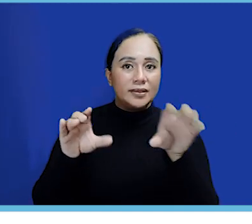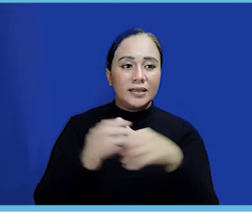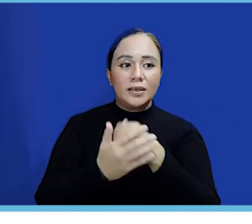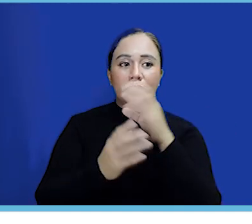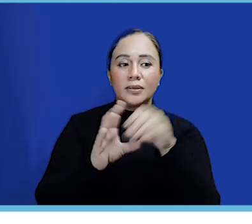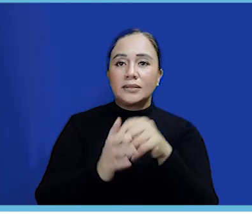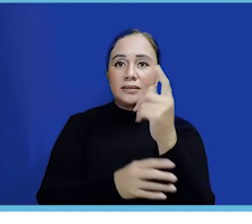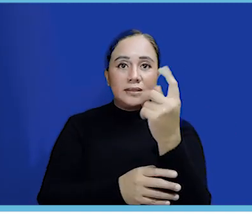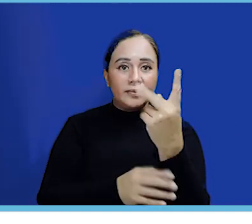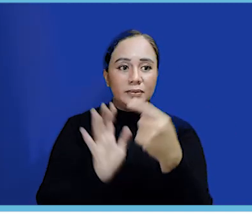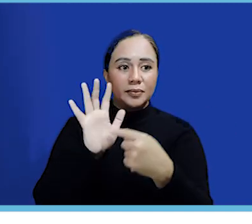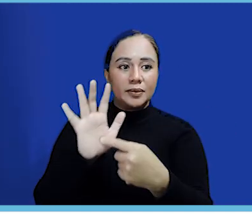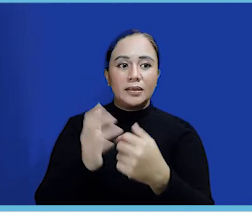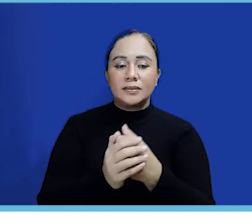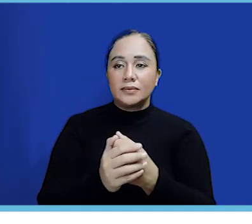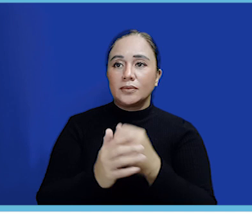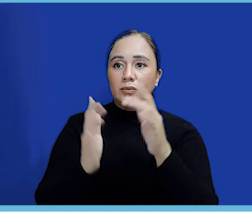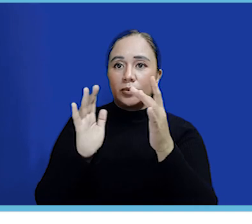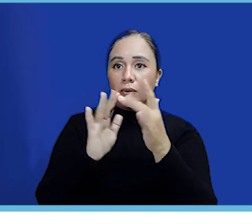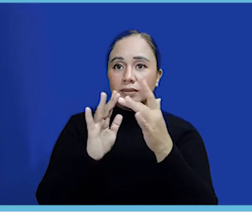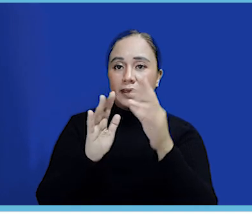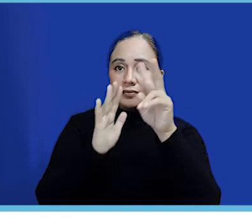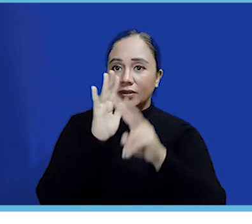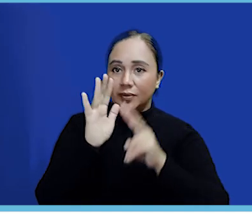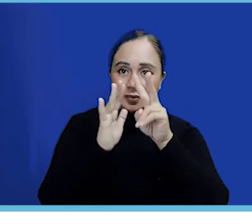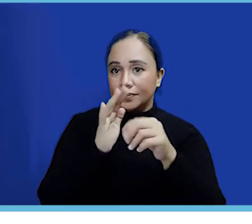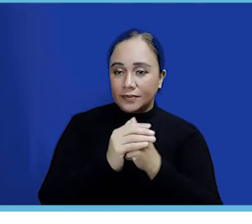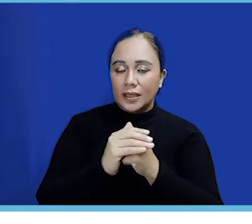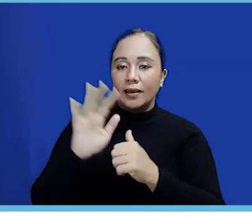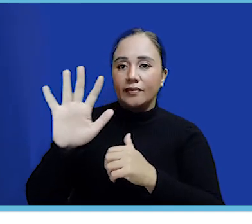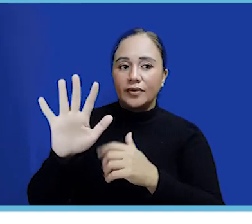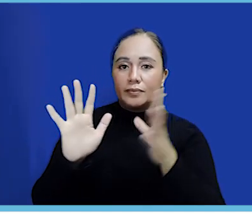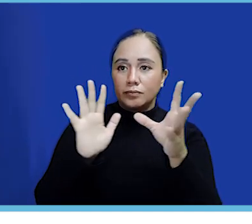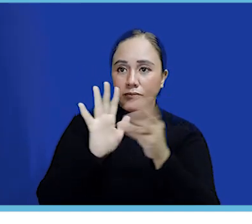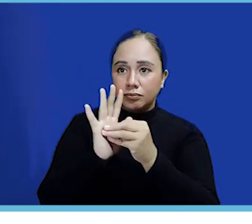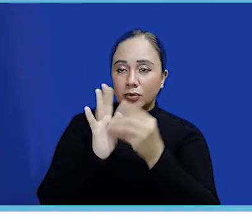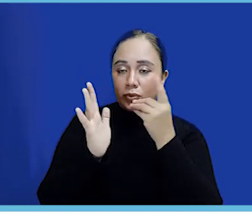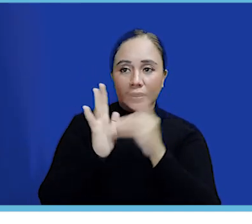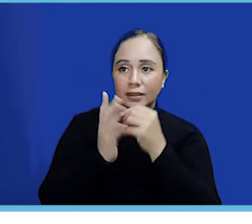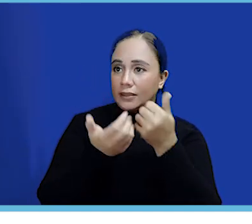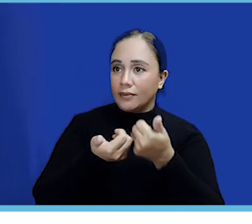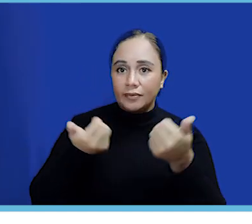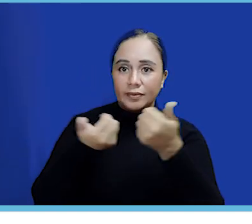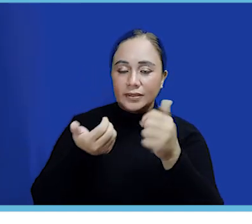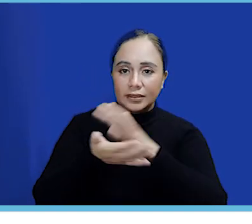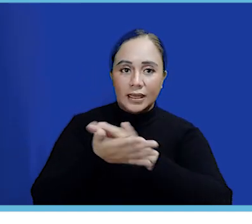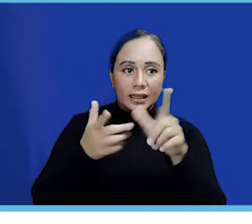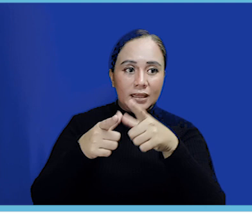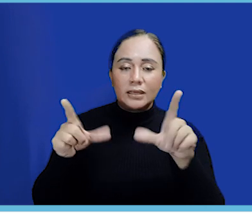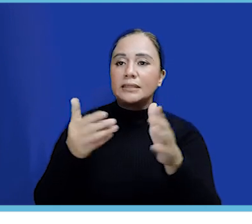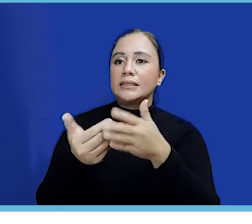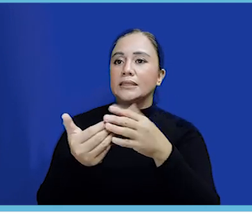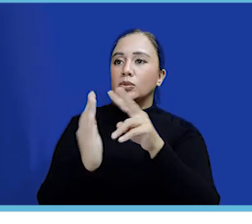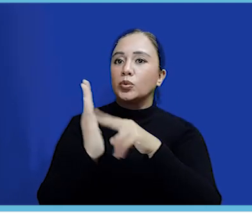activities, including TV shows and online videos. 5. Documents are not available in plain language